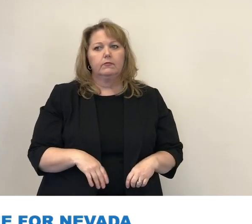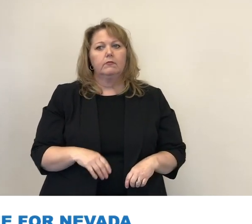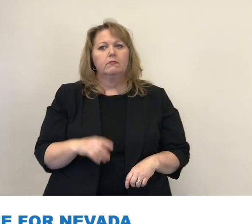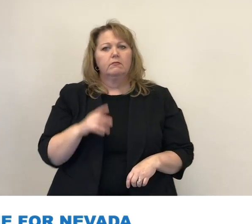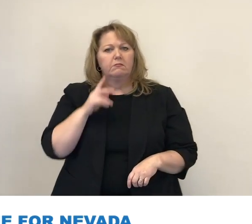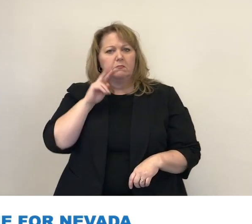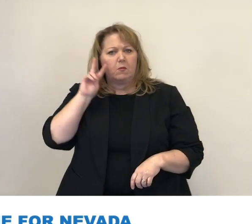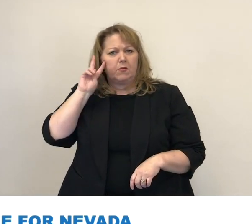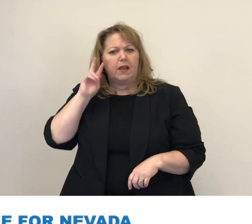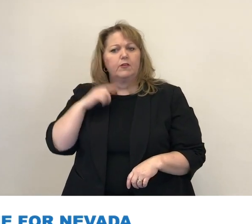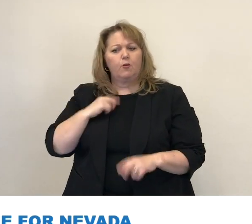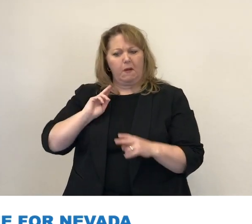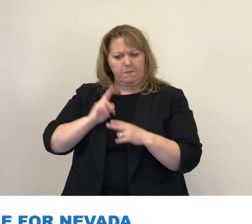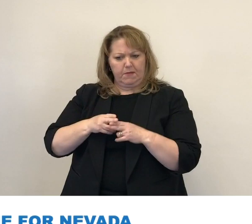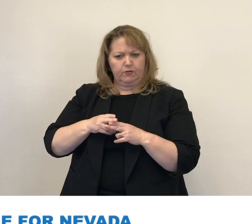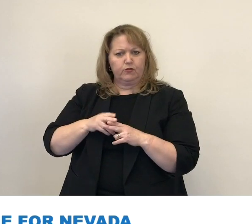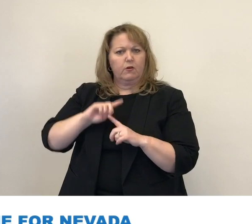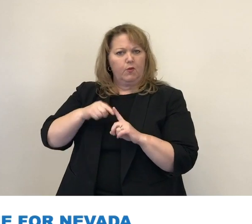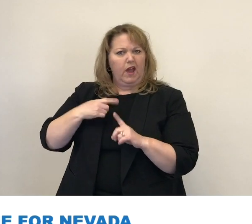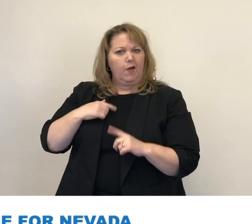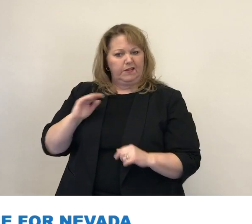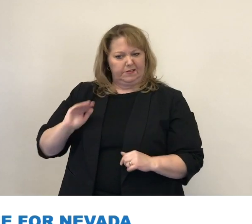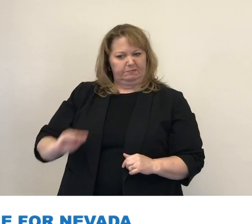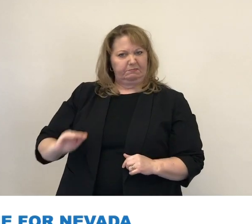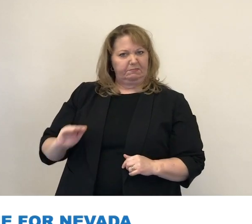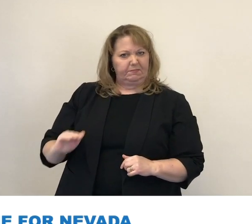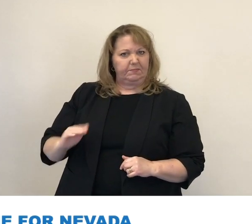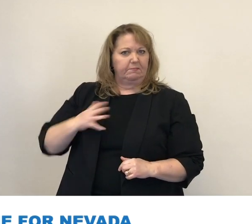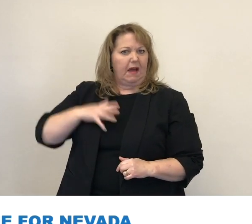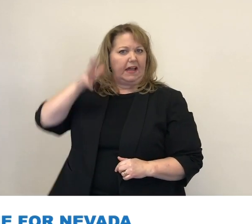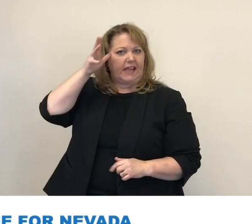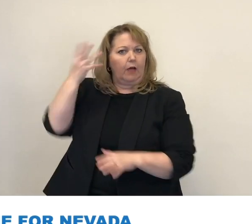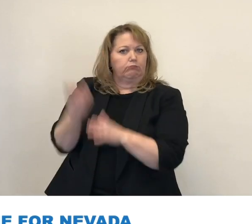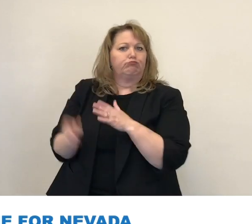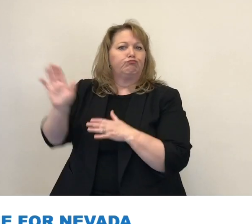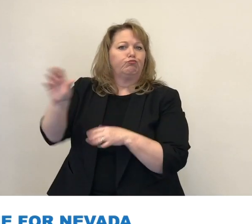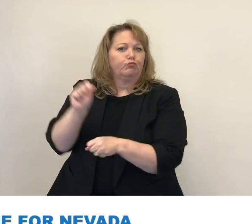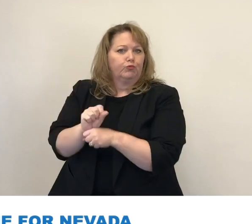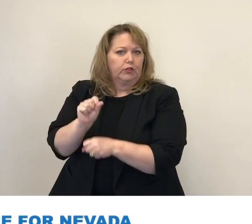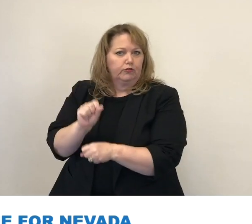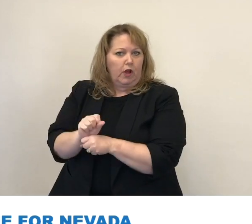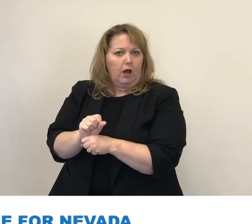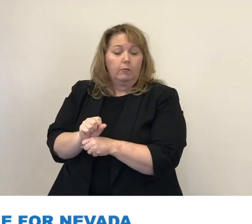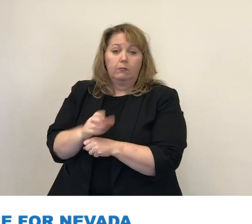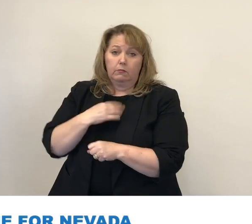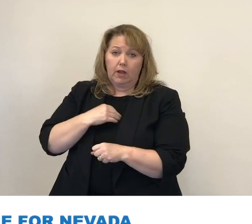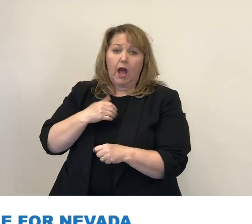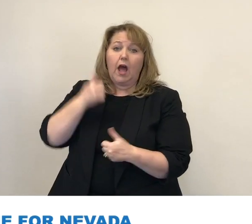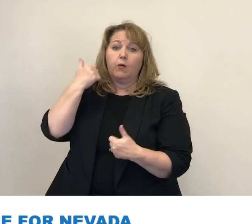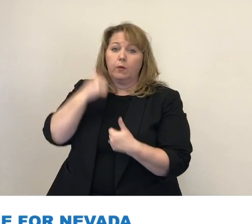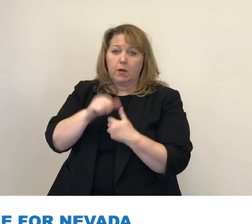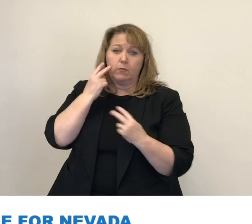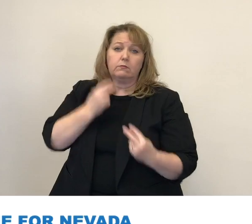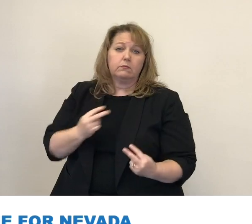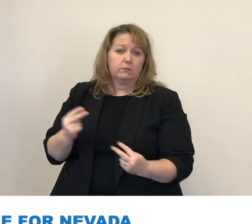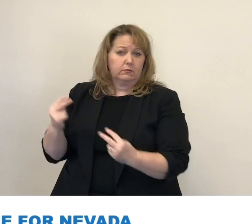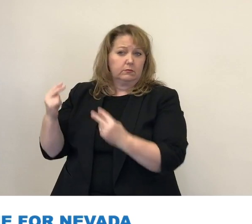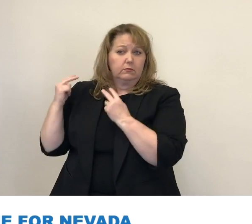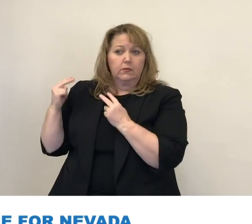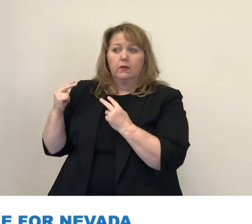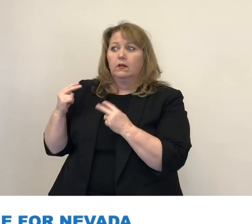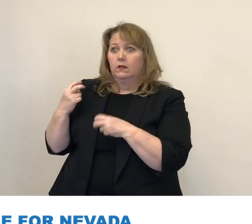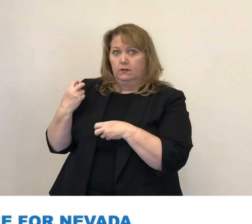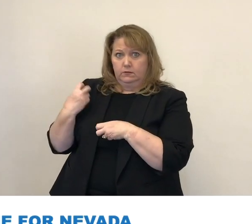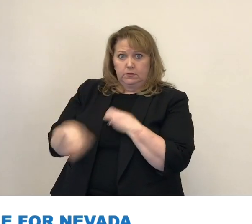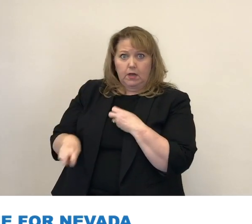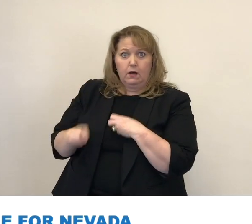younger. I said our lives were never the same. When I say that, I mean that I get your anxieties, your sleepless